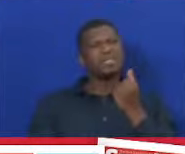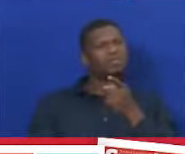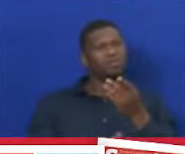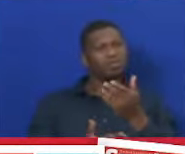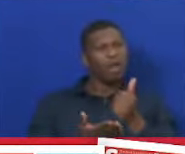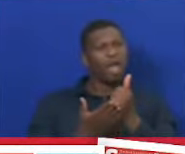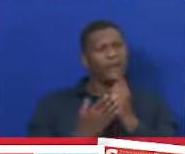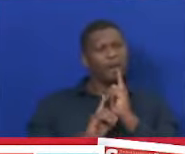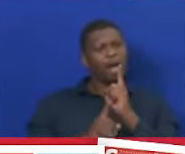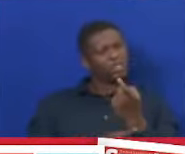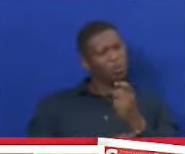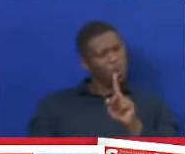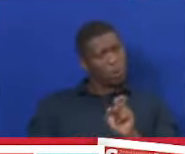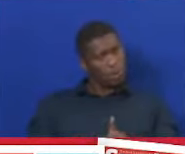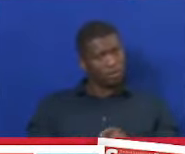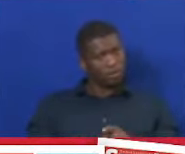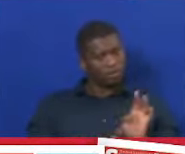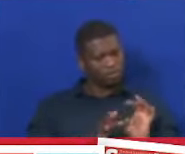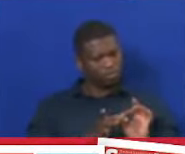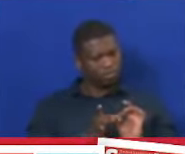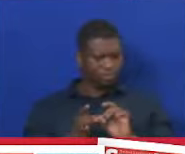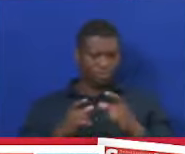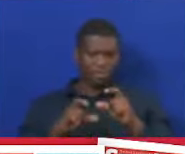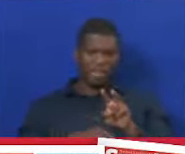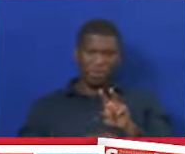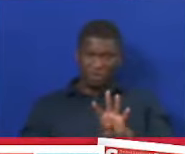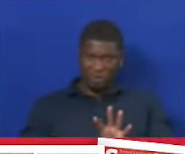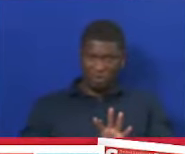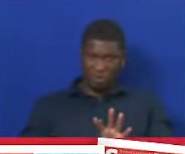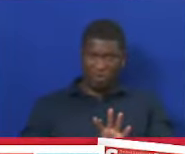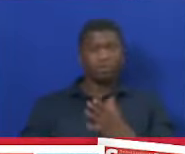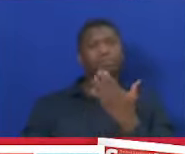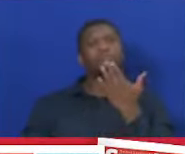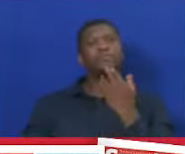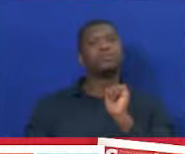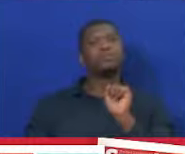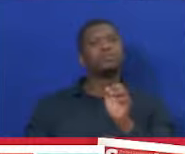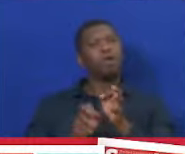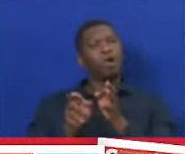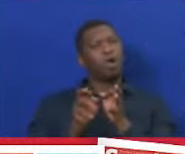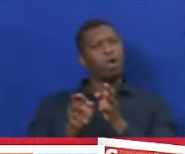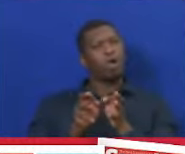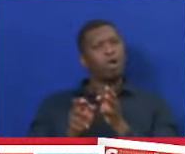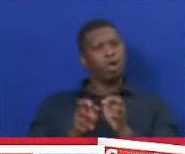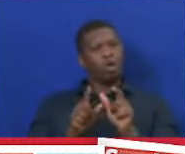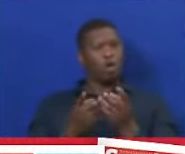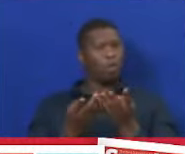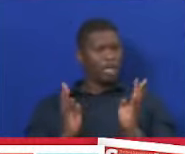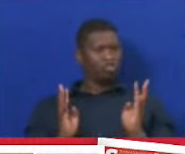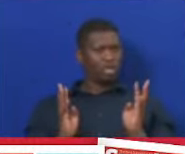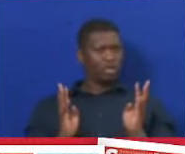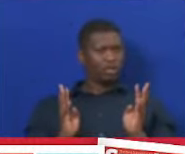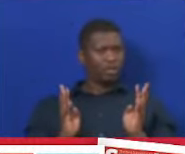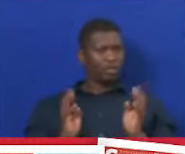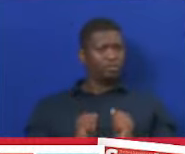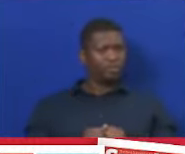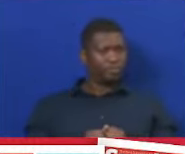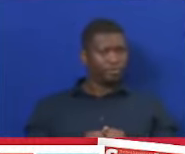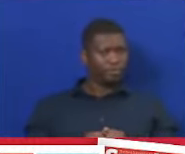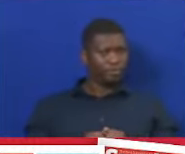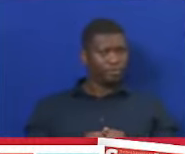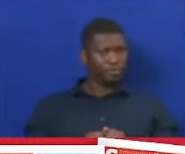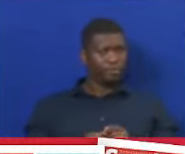paragraph 24, please explain to the Commission what was the importance of holding a briefing